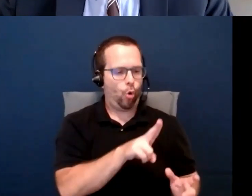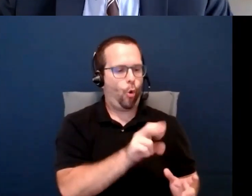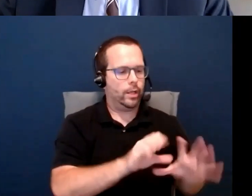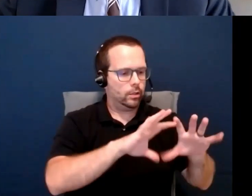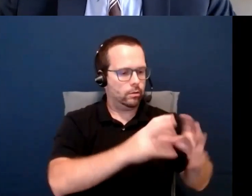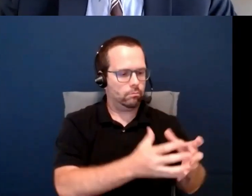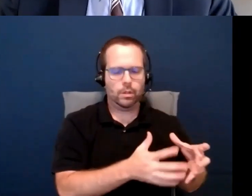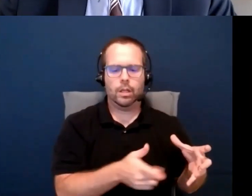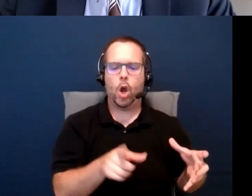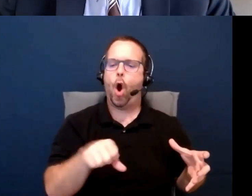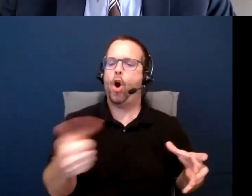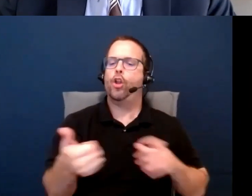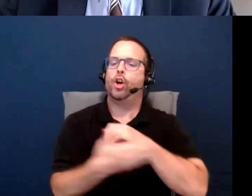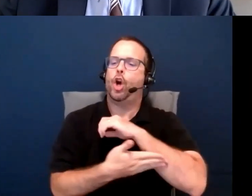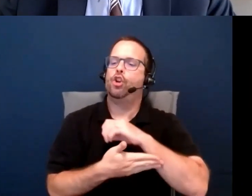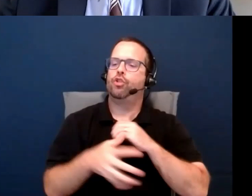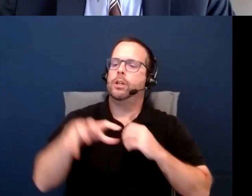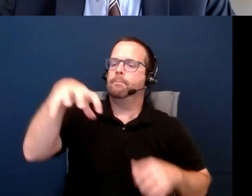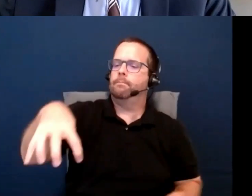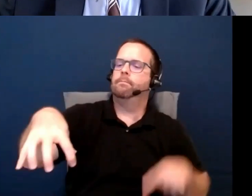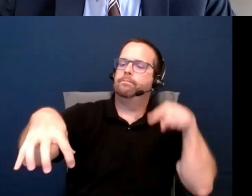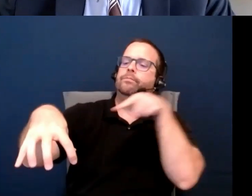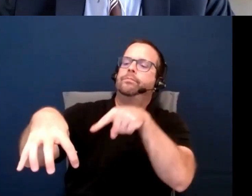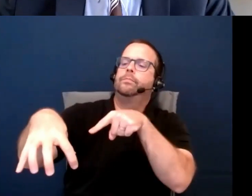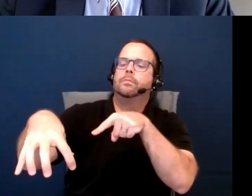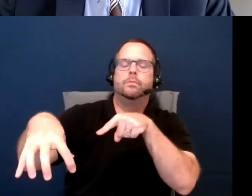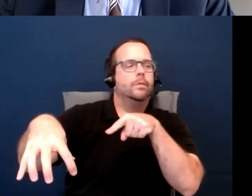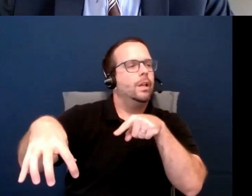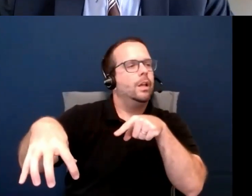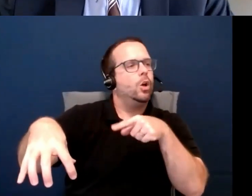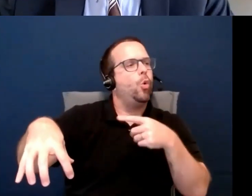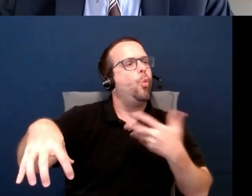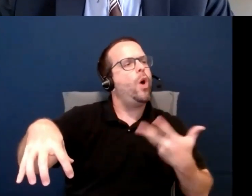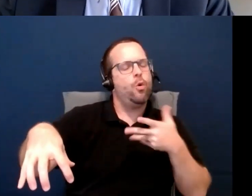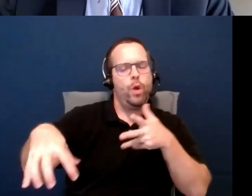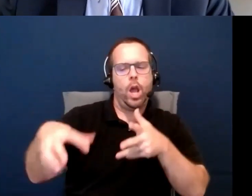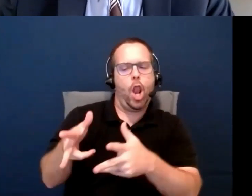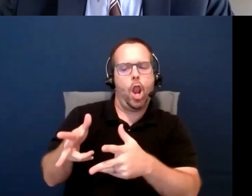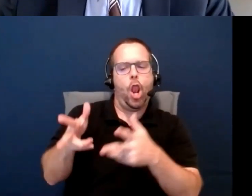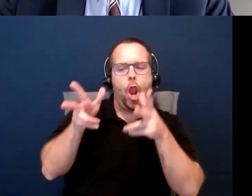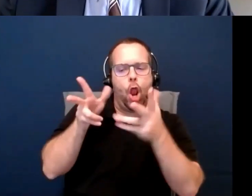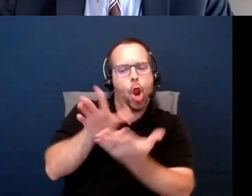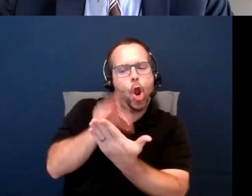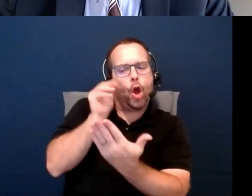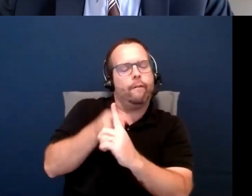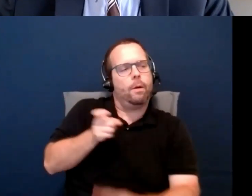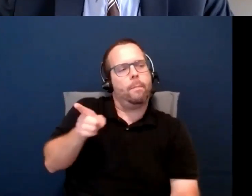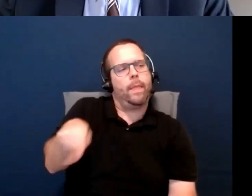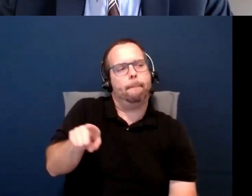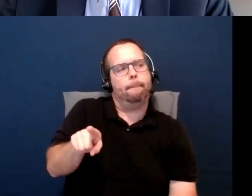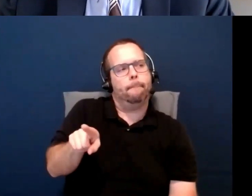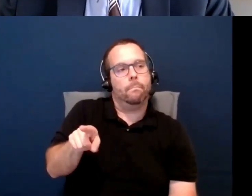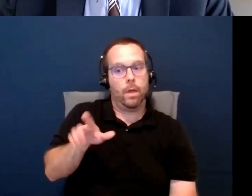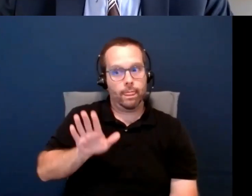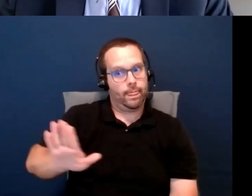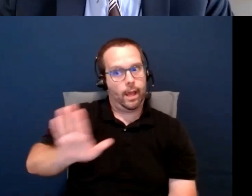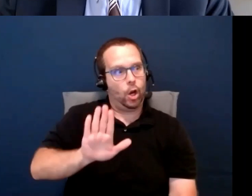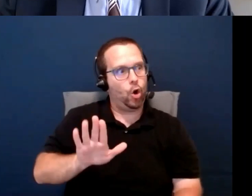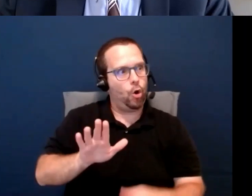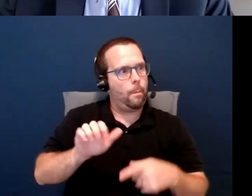country, as to how that might influence education in the U.S., both policy and for